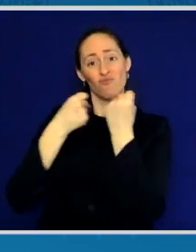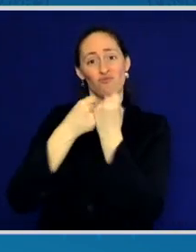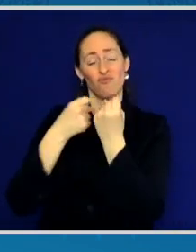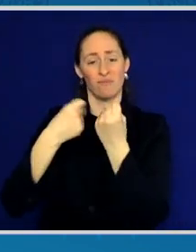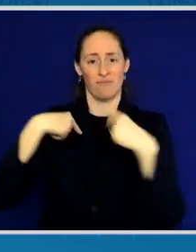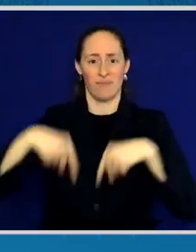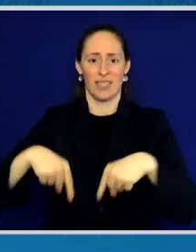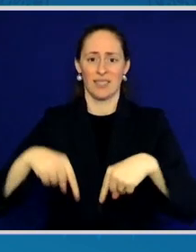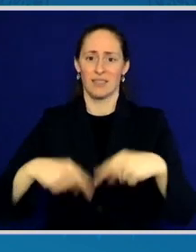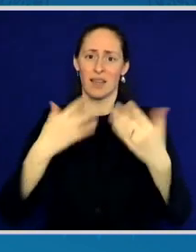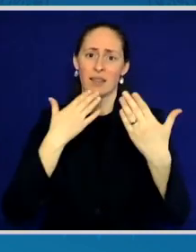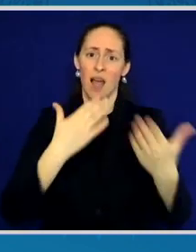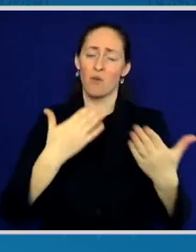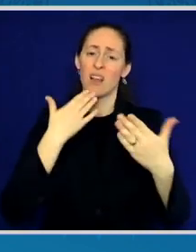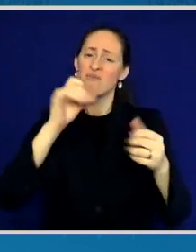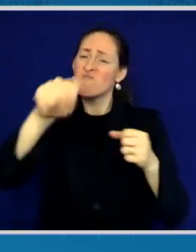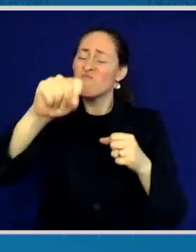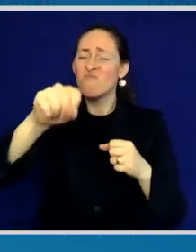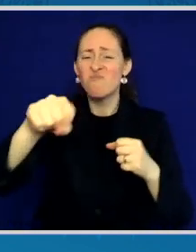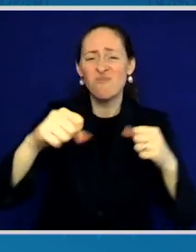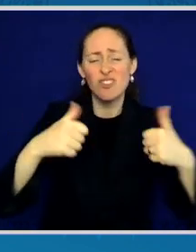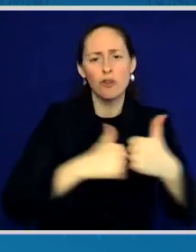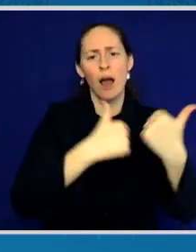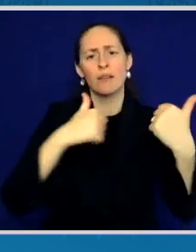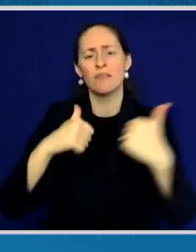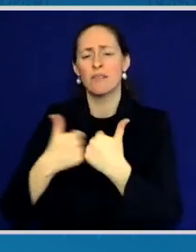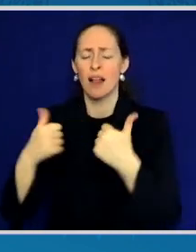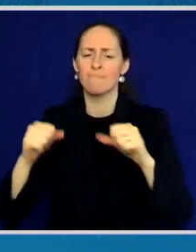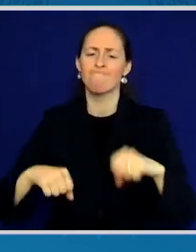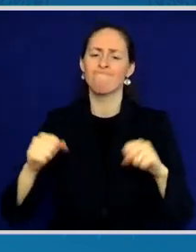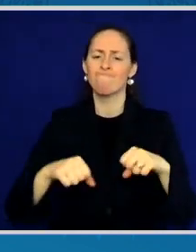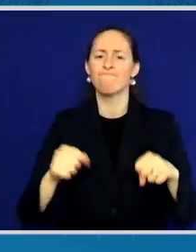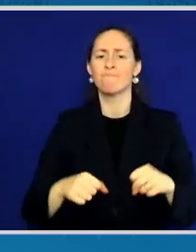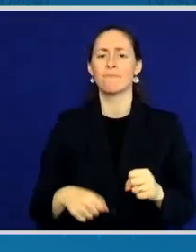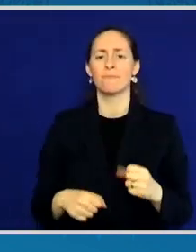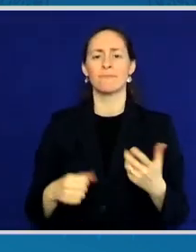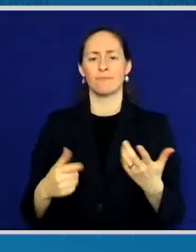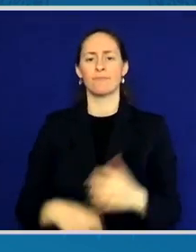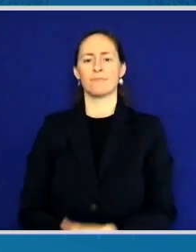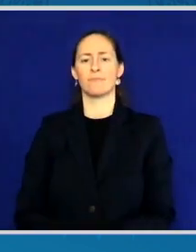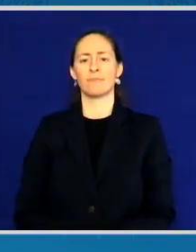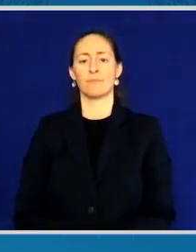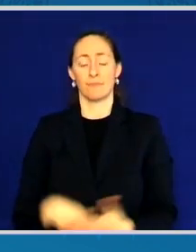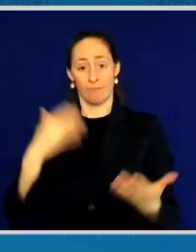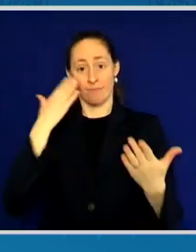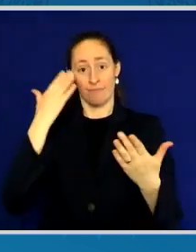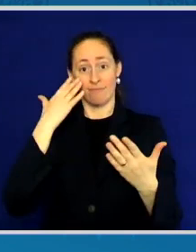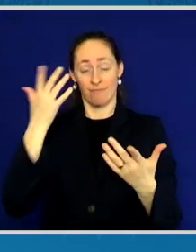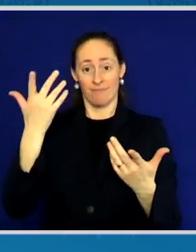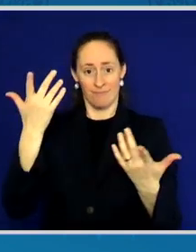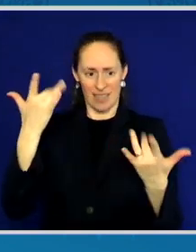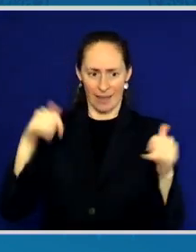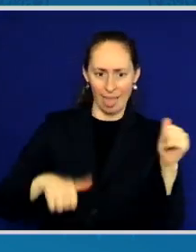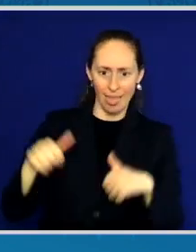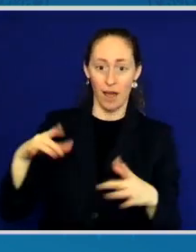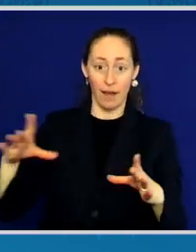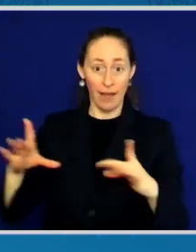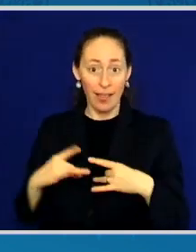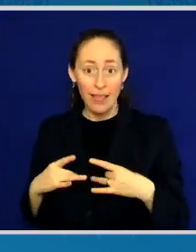It's been challenging because it's just you never know what you're going to get the virus or not. You're dealing with it. And we